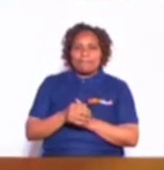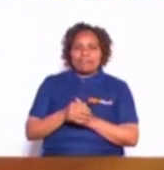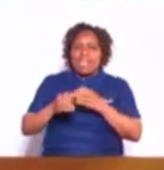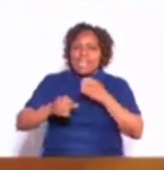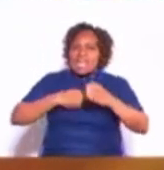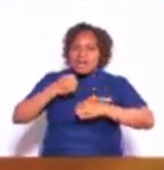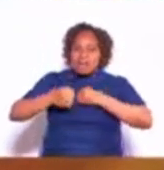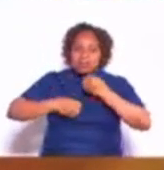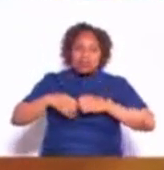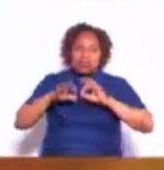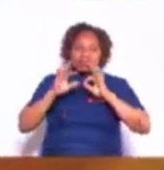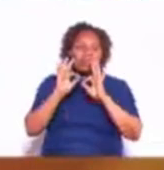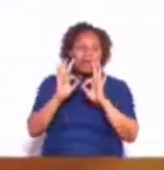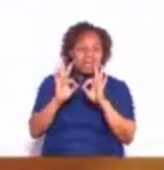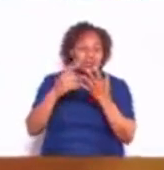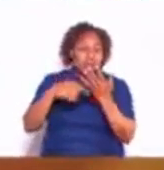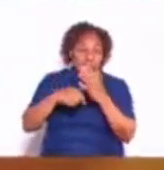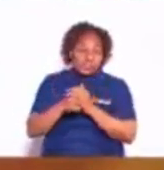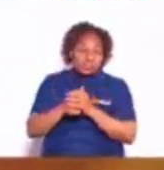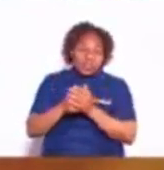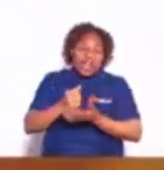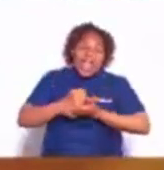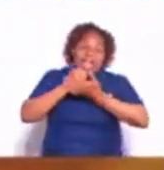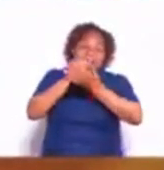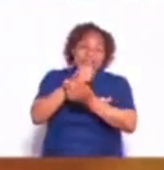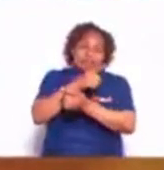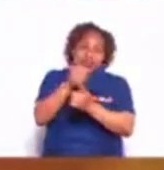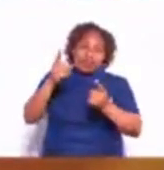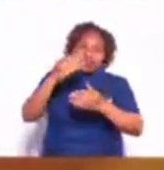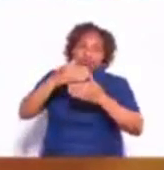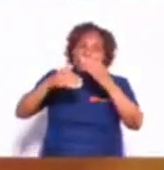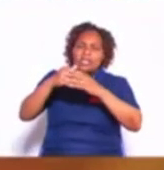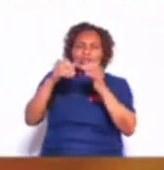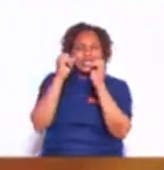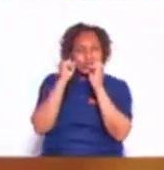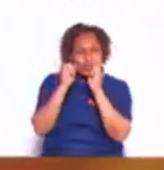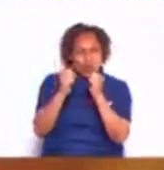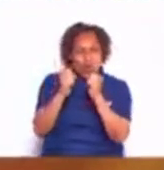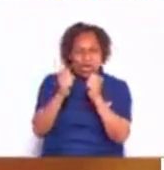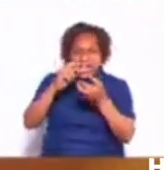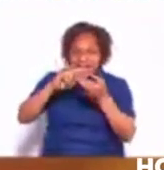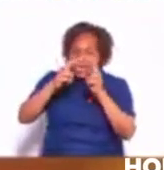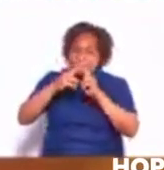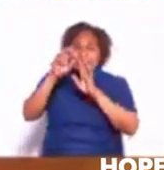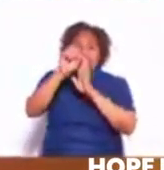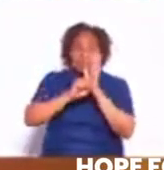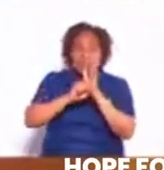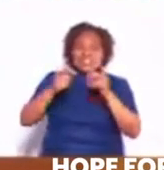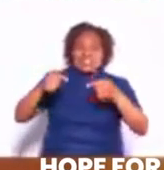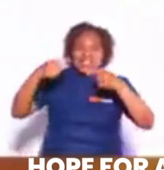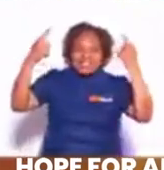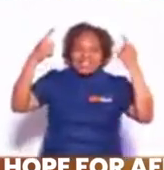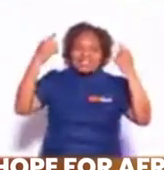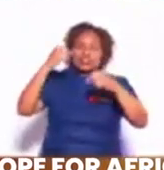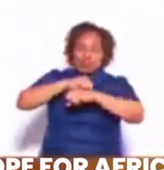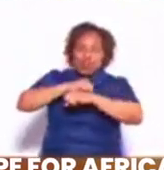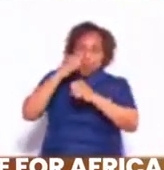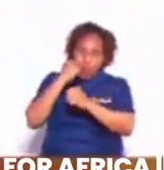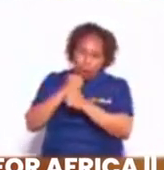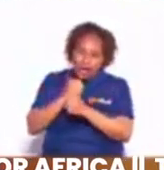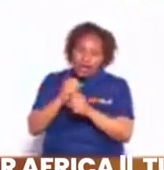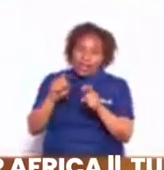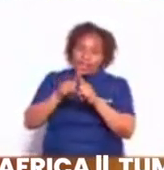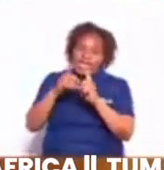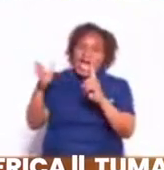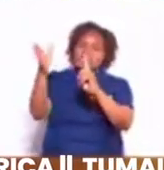Emotional intelligence helps you to build strong relationships, succeed at school and work, and achieve